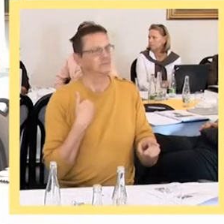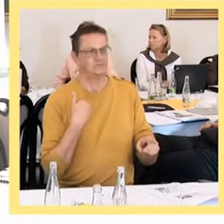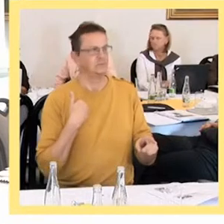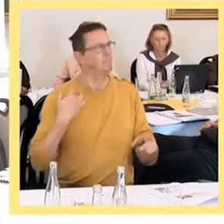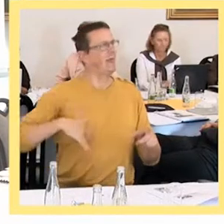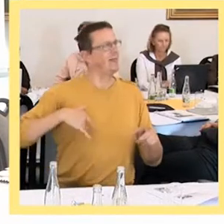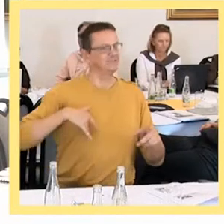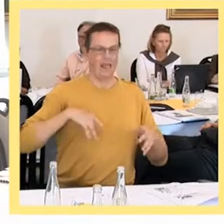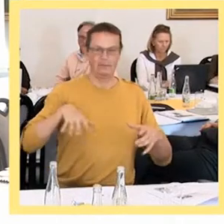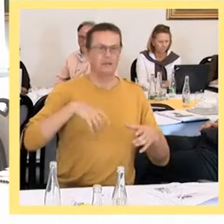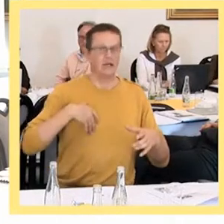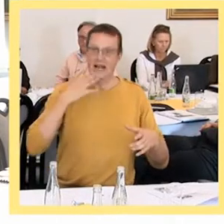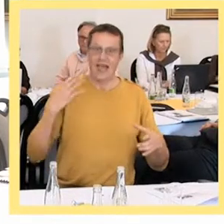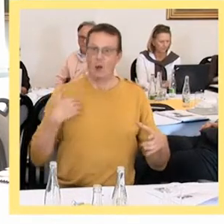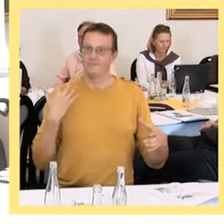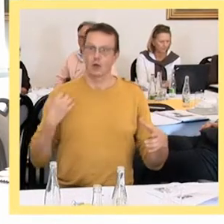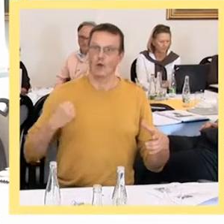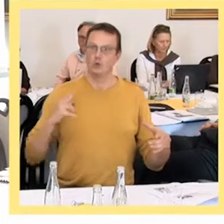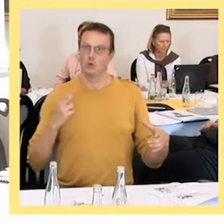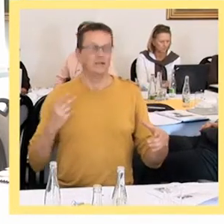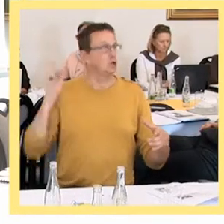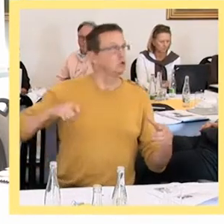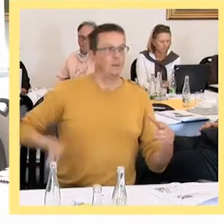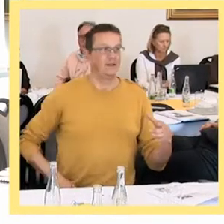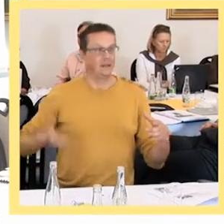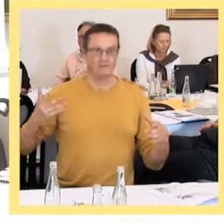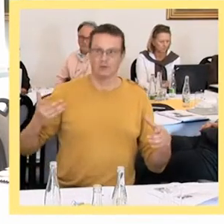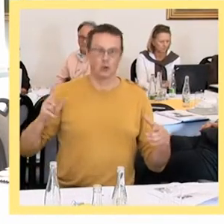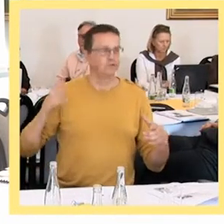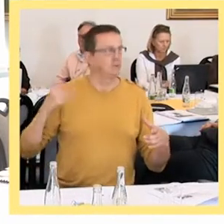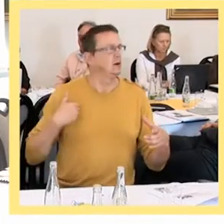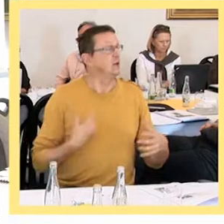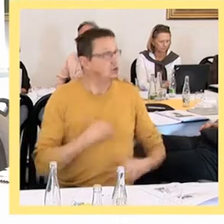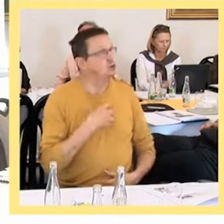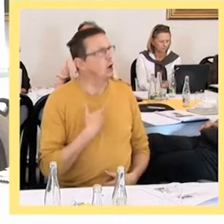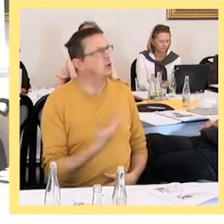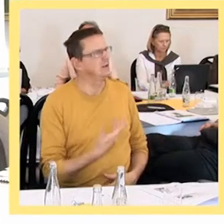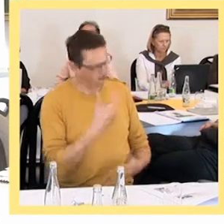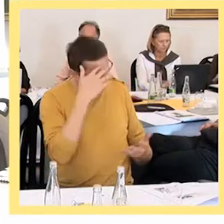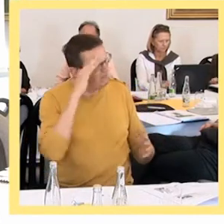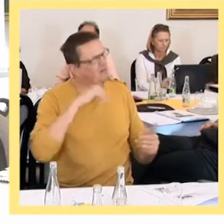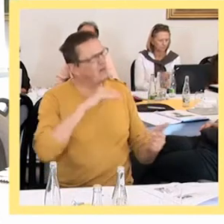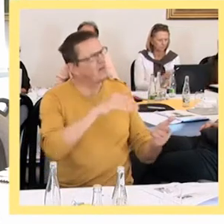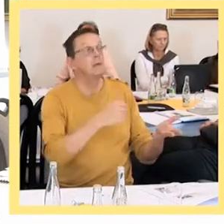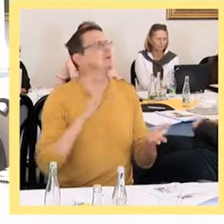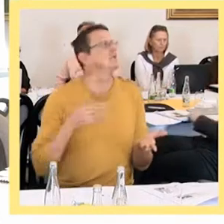wearing prosthetic limbs, which for me became as quite a shock. I thought they would understand that, but they didn't.